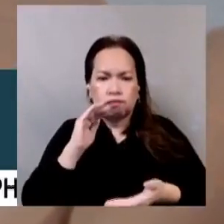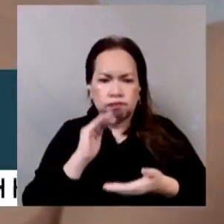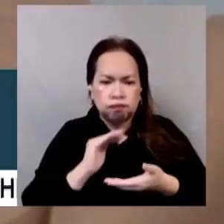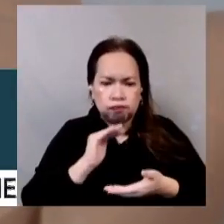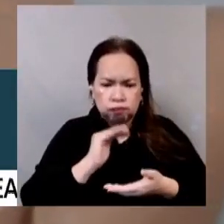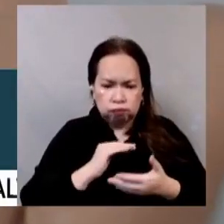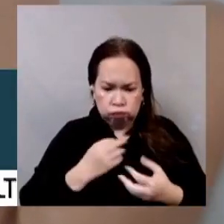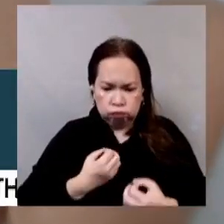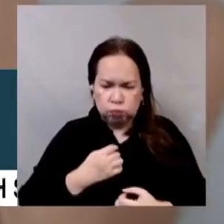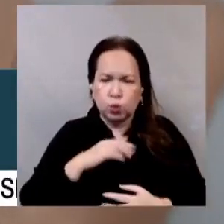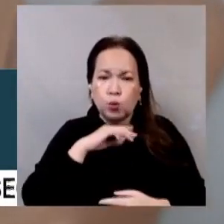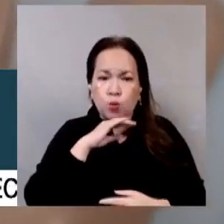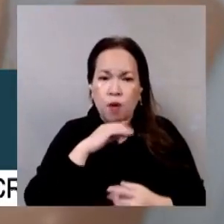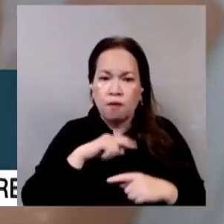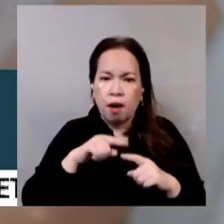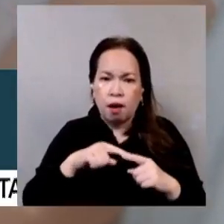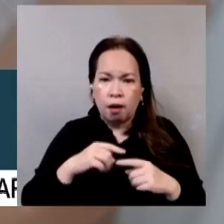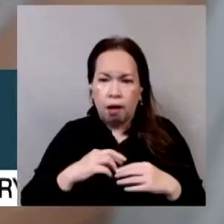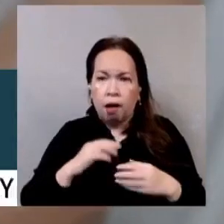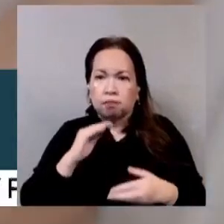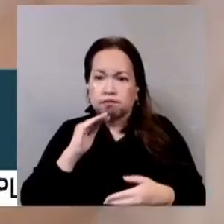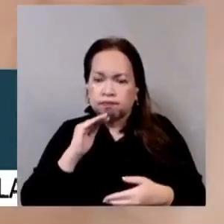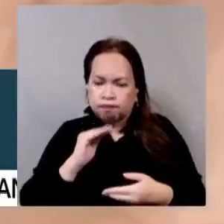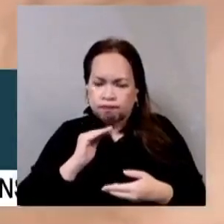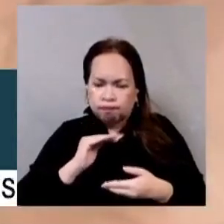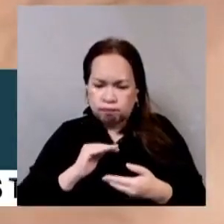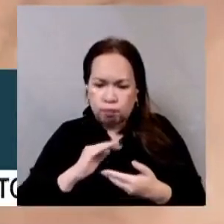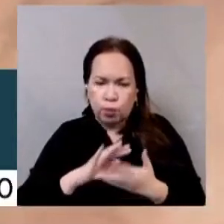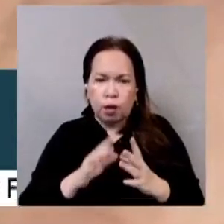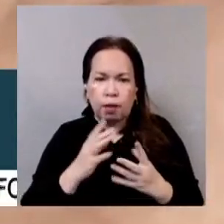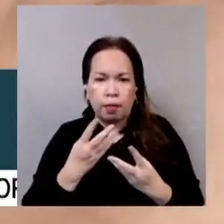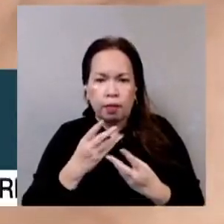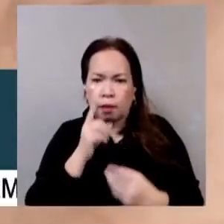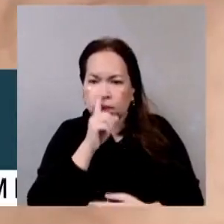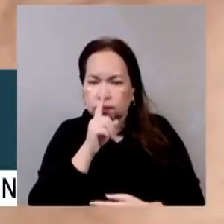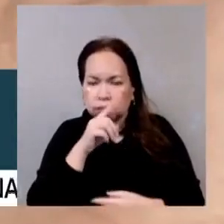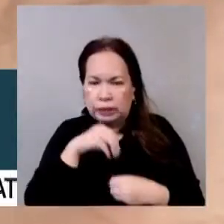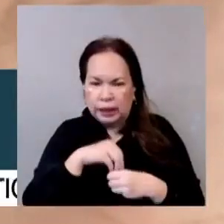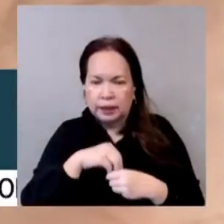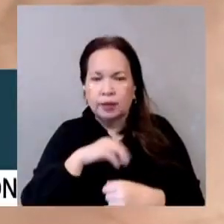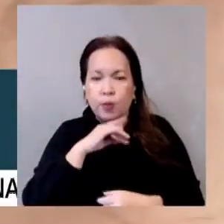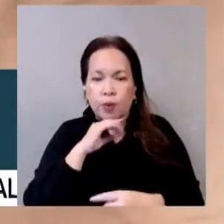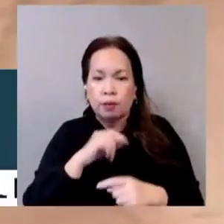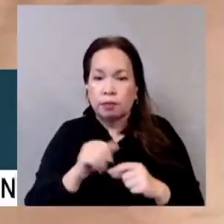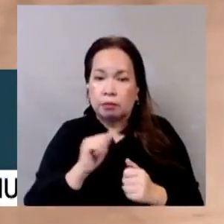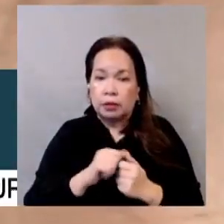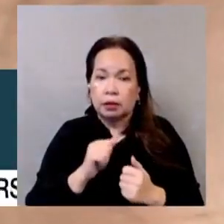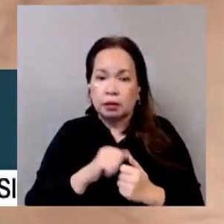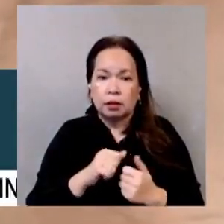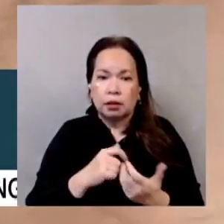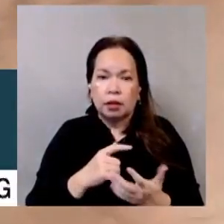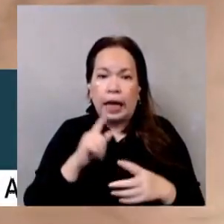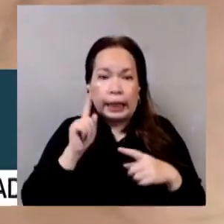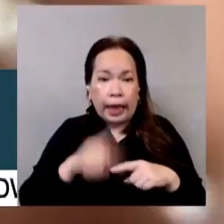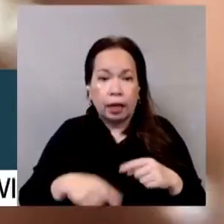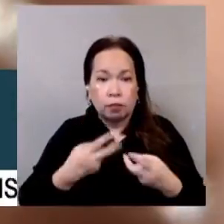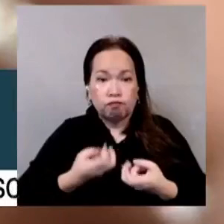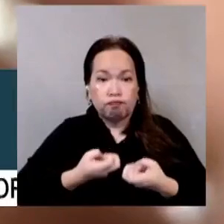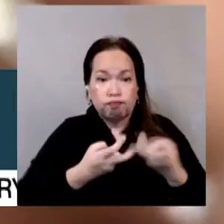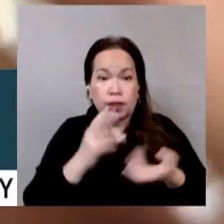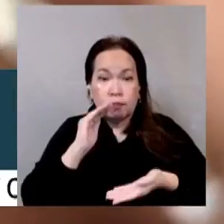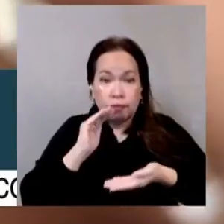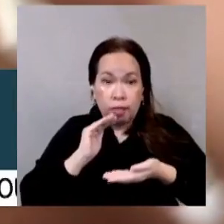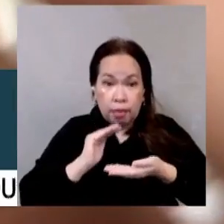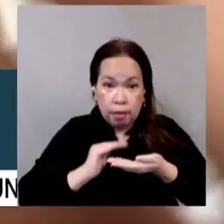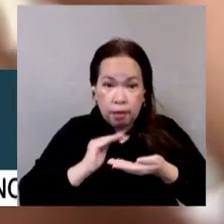load, making it undetectable in the body. Undetectable viral load means it can no longer be transmitted to their sexual partners or